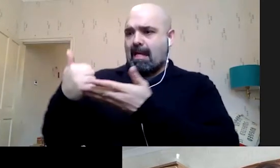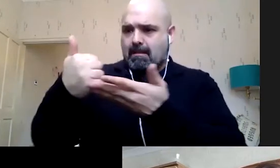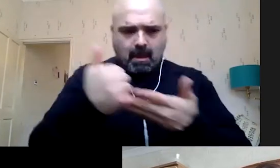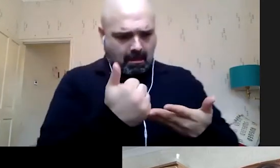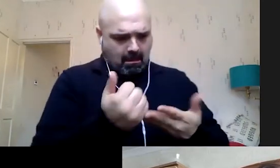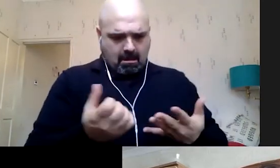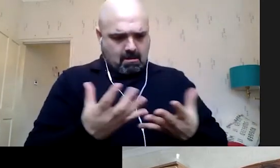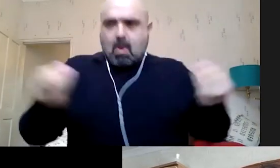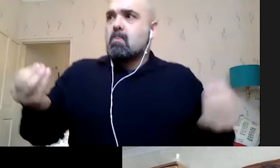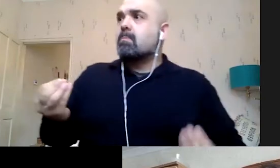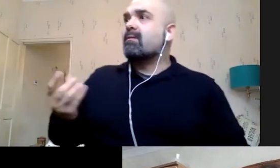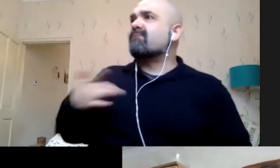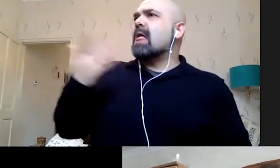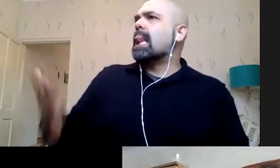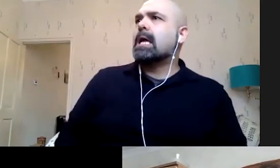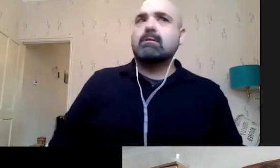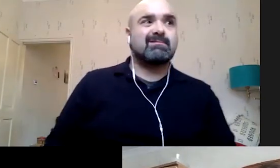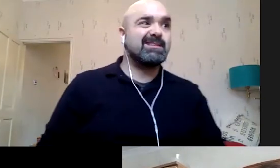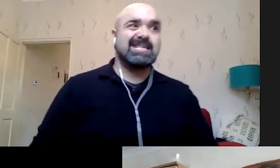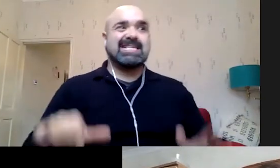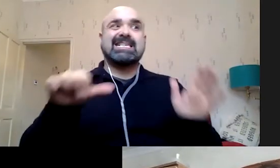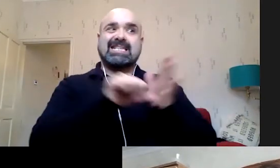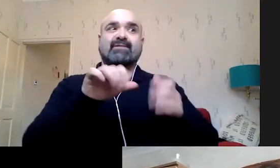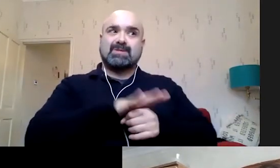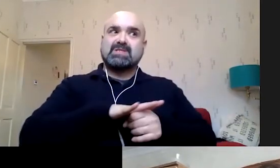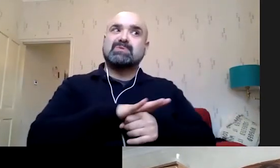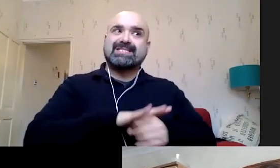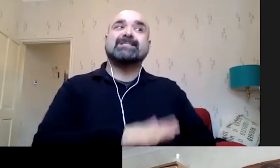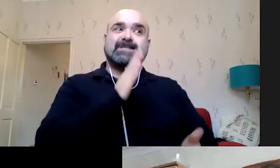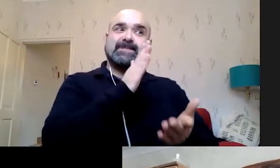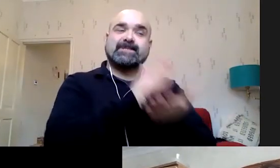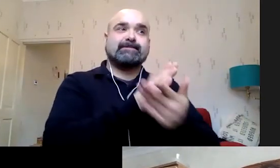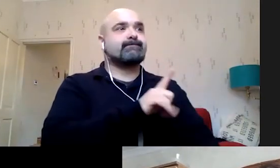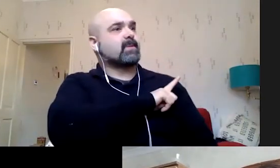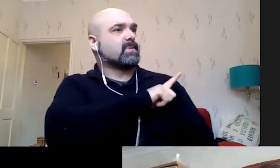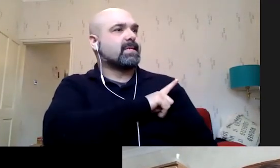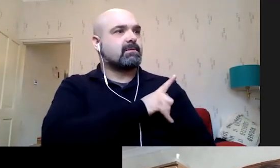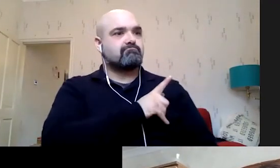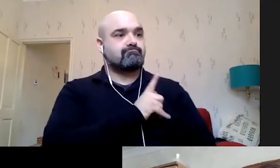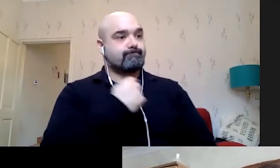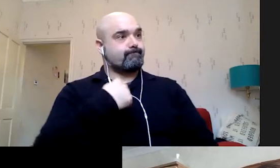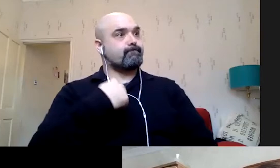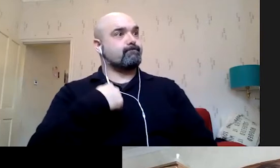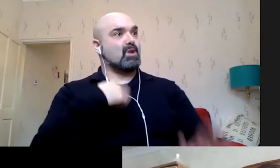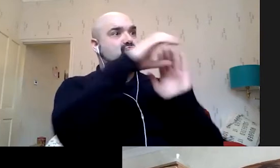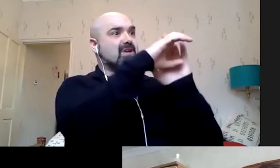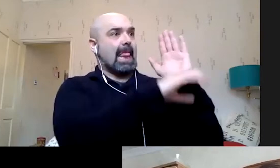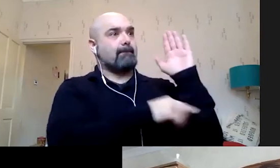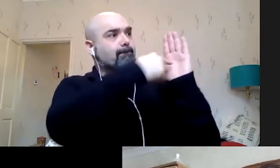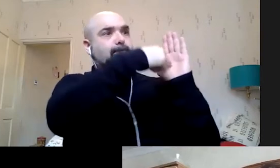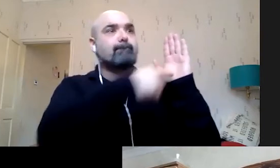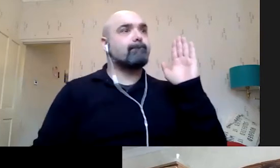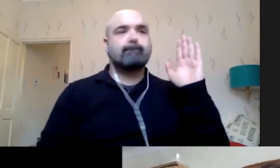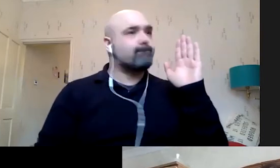helpless? I think you're in a very difficult position because, you know, it wasn't part of the curriculum,